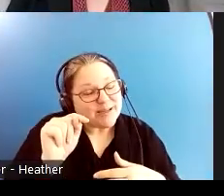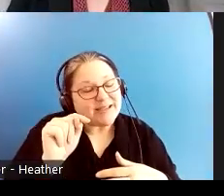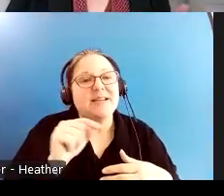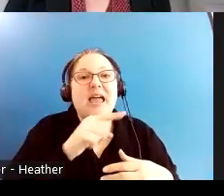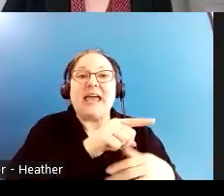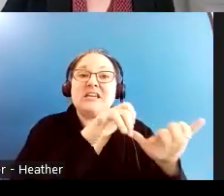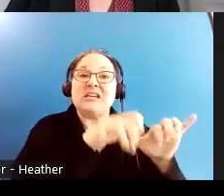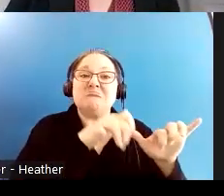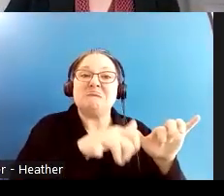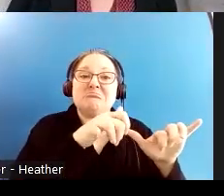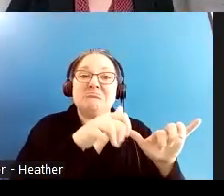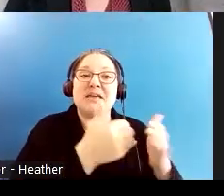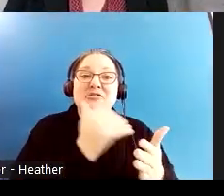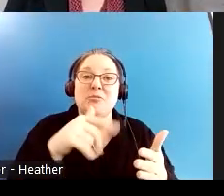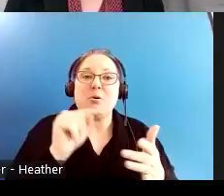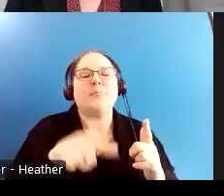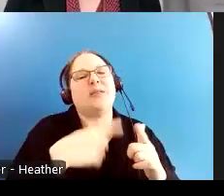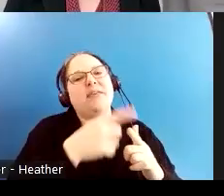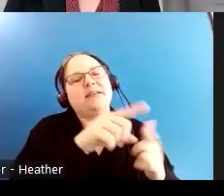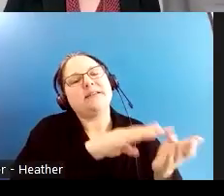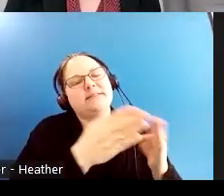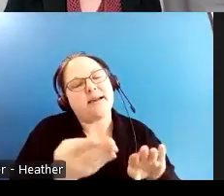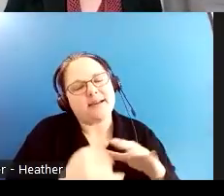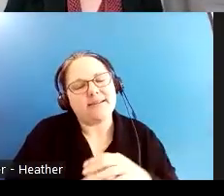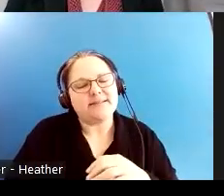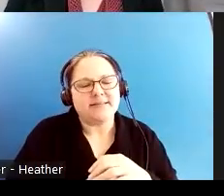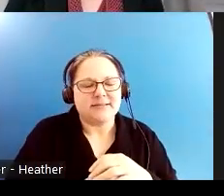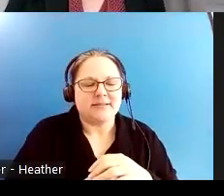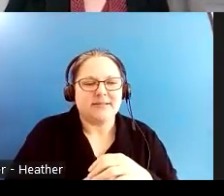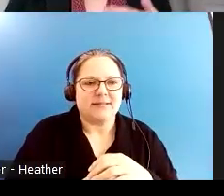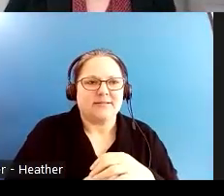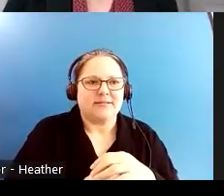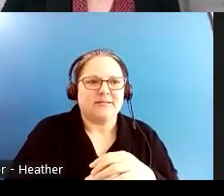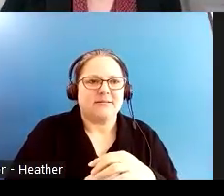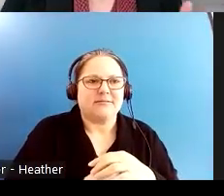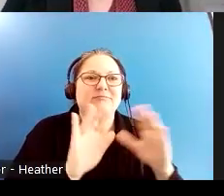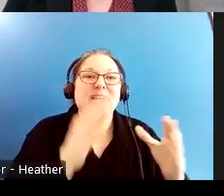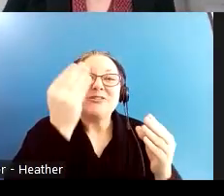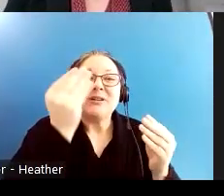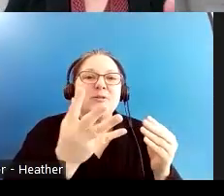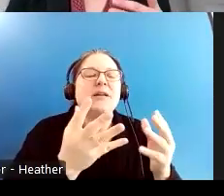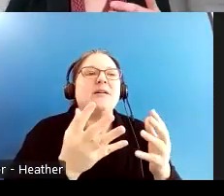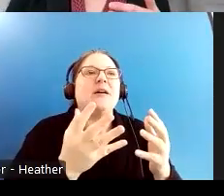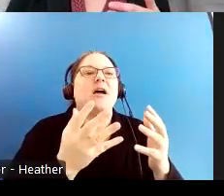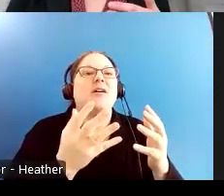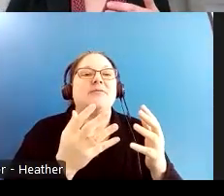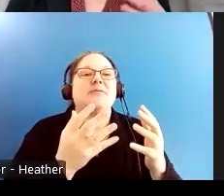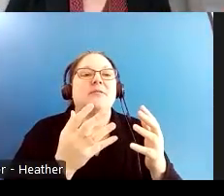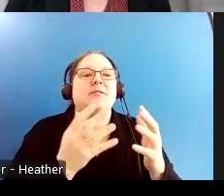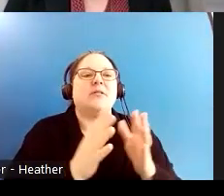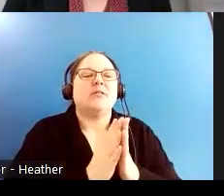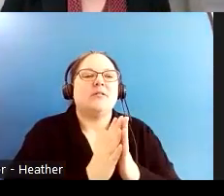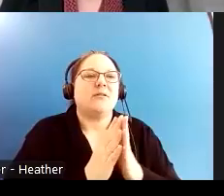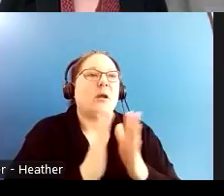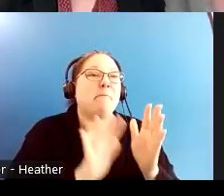there actually until he later passed away. But just to mention, there's a lot of recidivism. Probably, I think